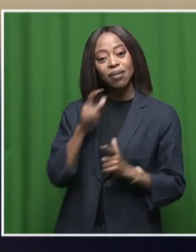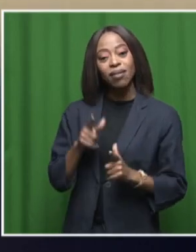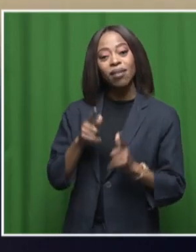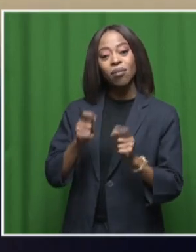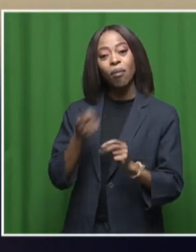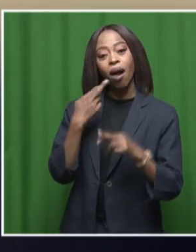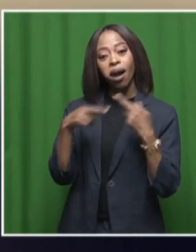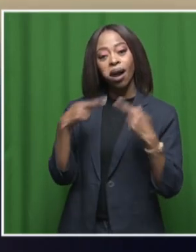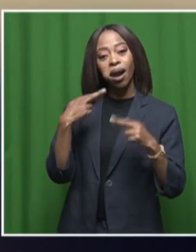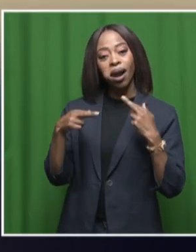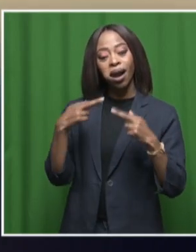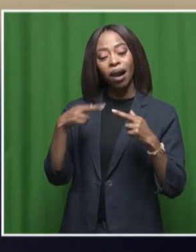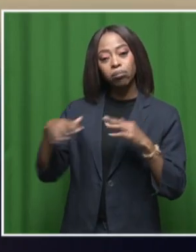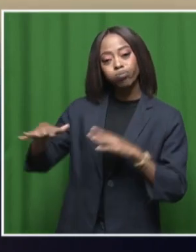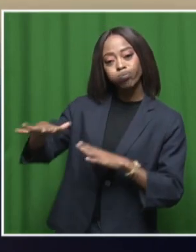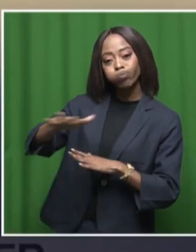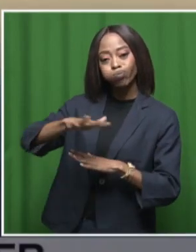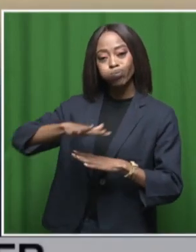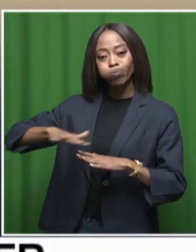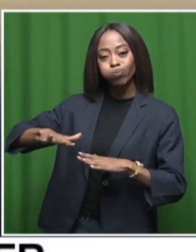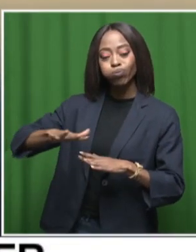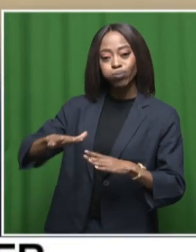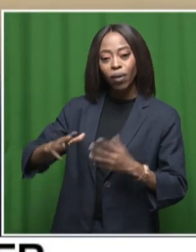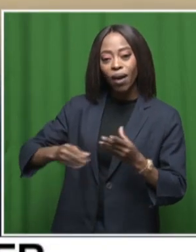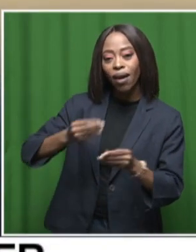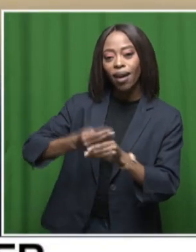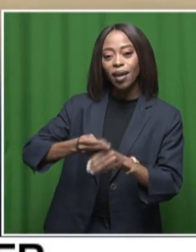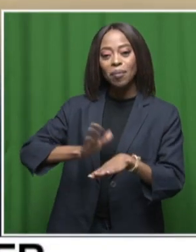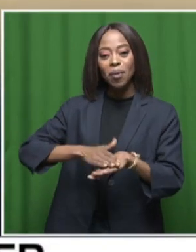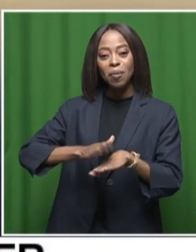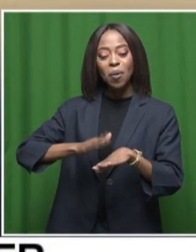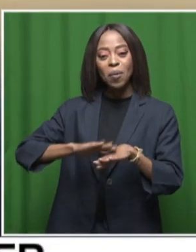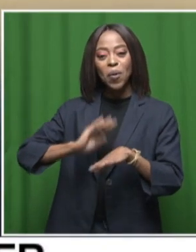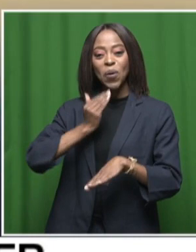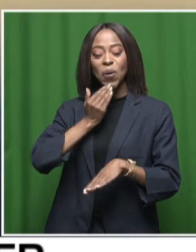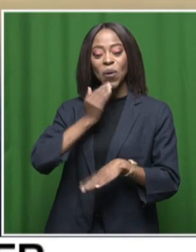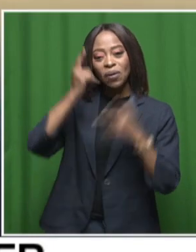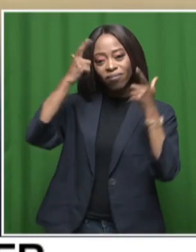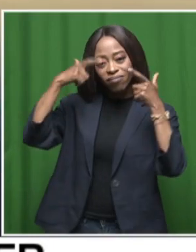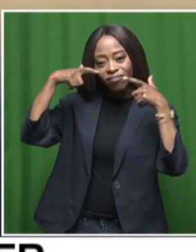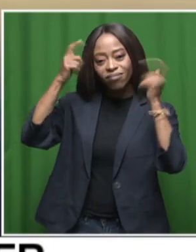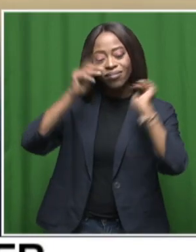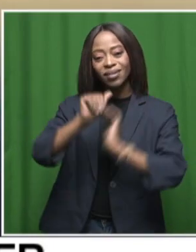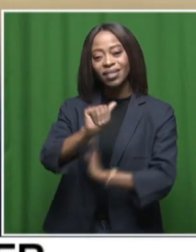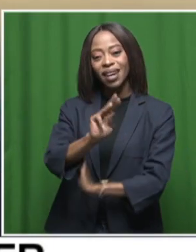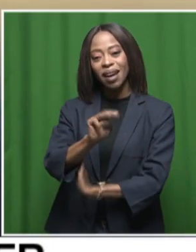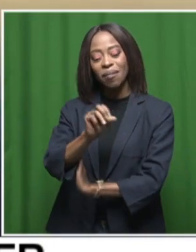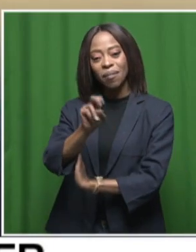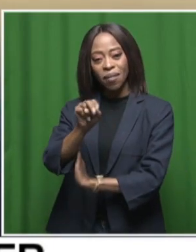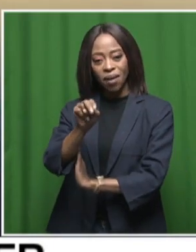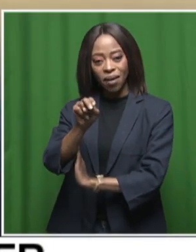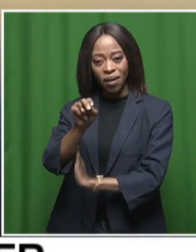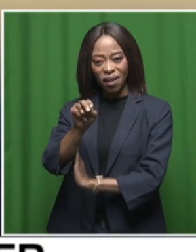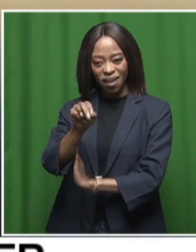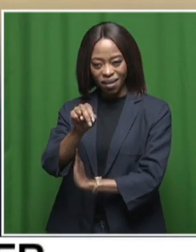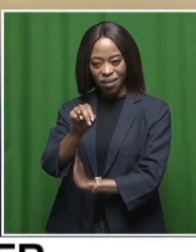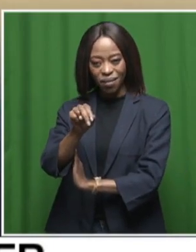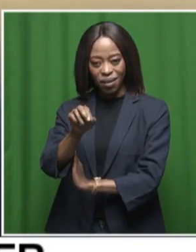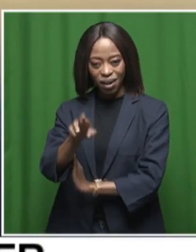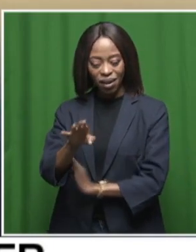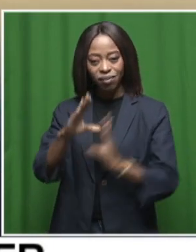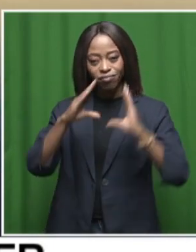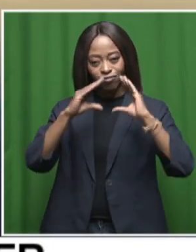Cape Town's restaurant scene has been pimped with the addition of Chef Amori Burger's